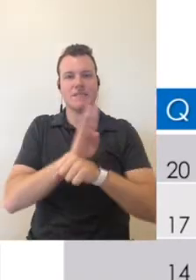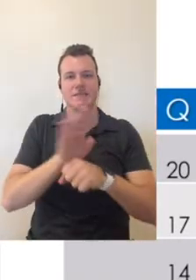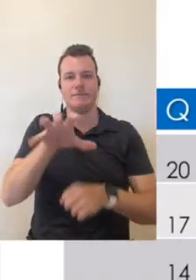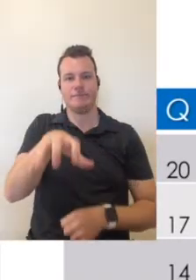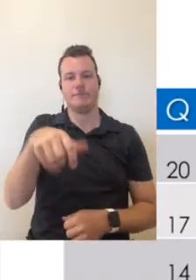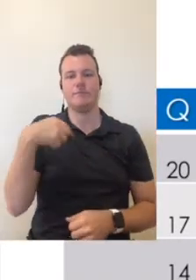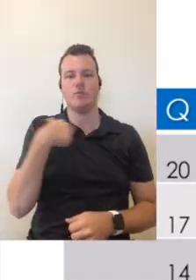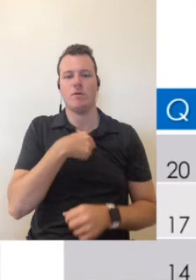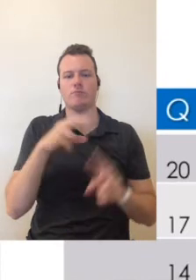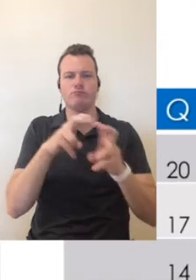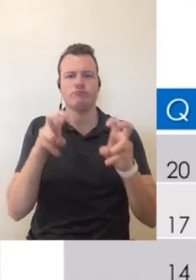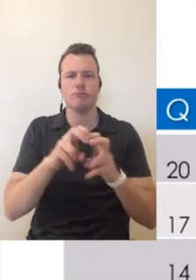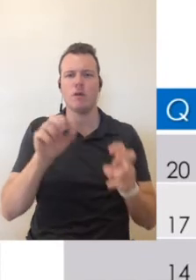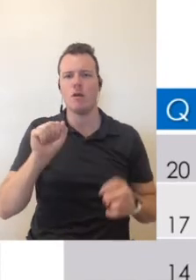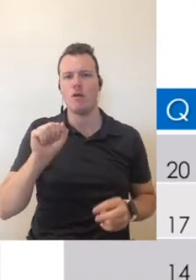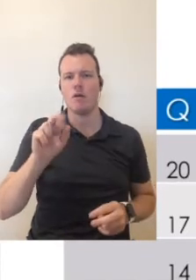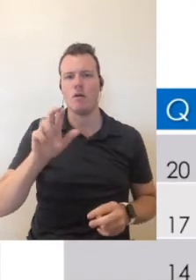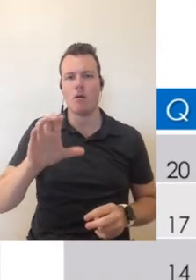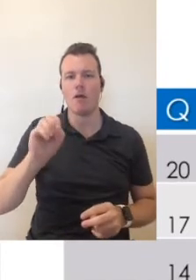and what we want to look at is this